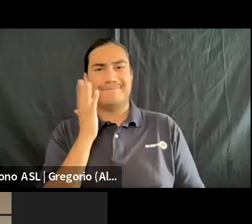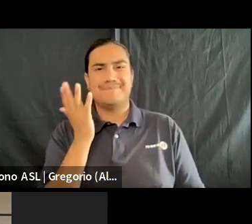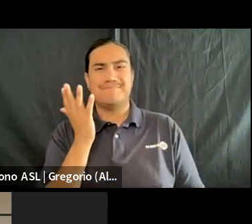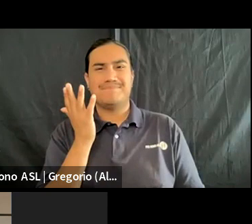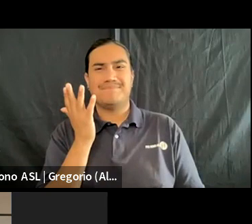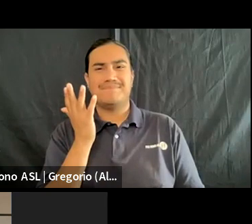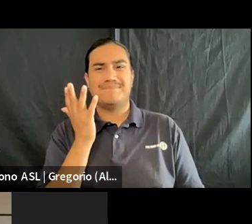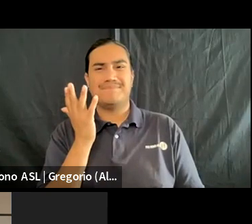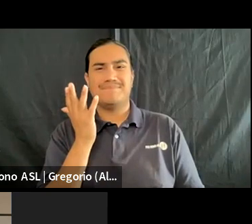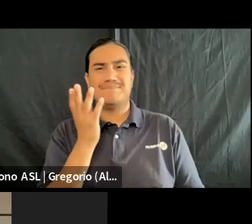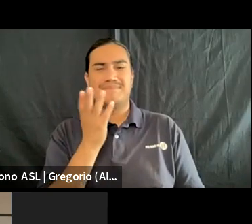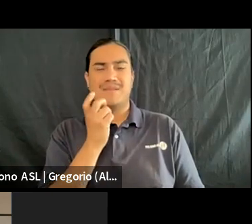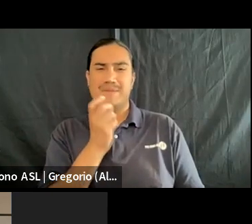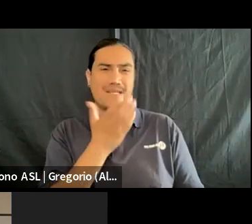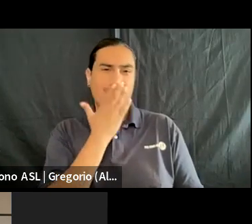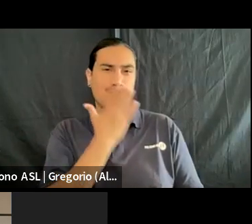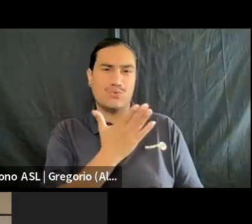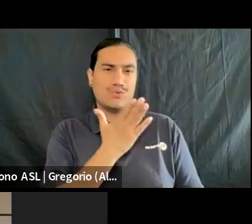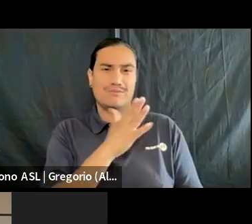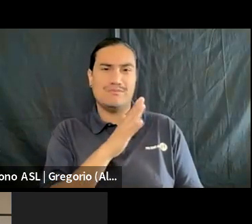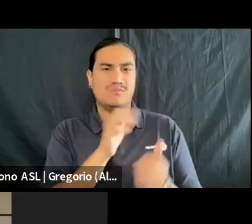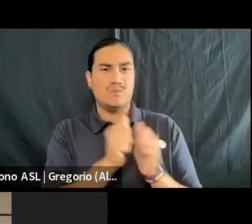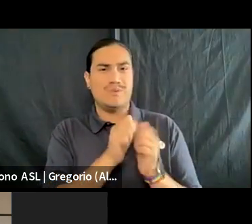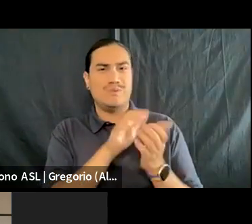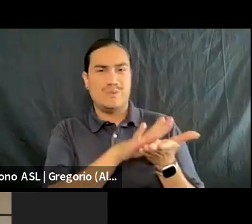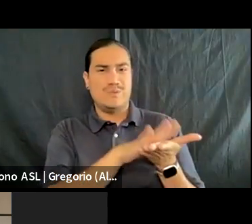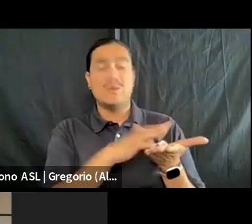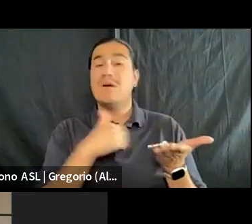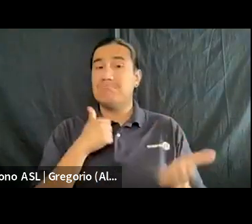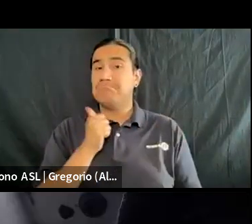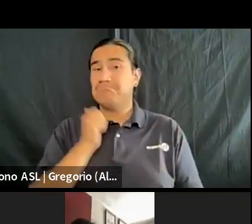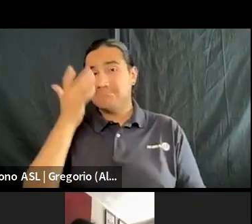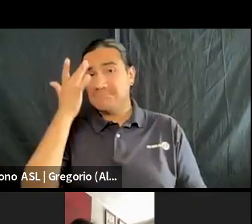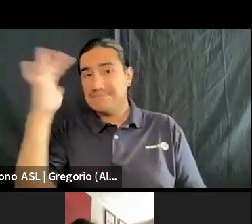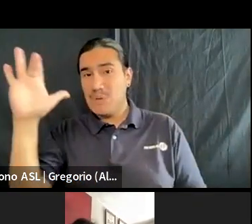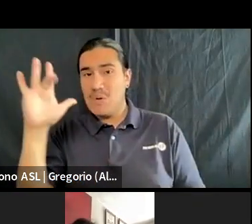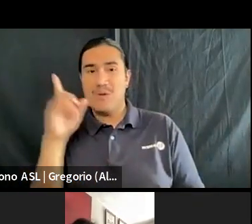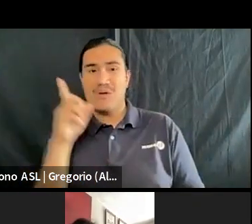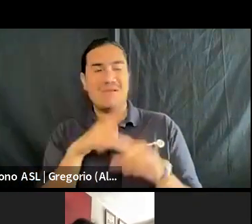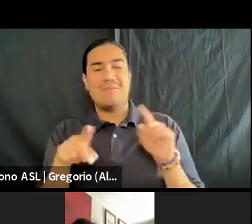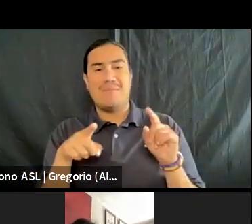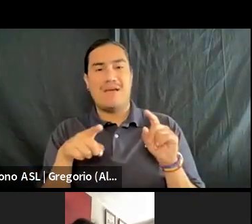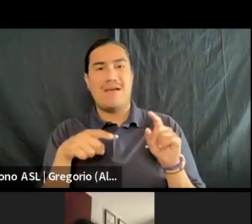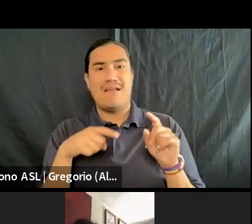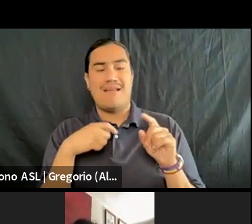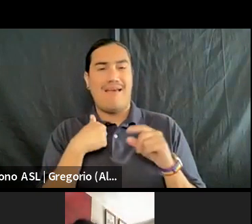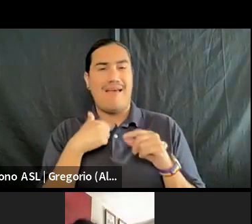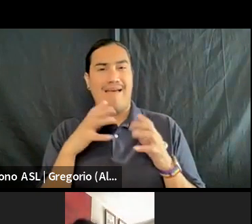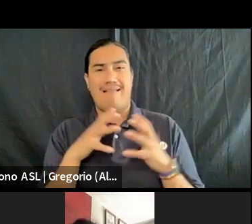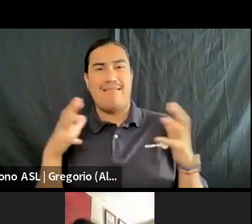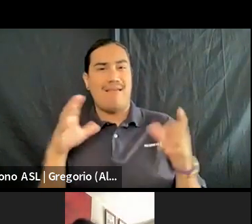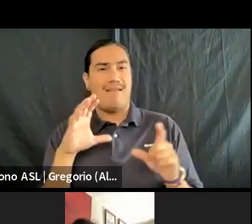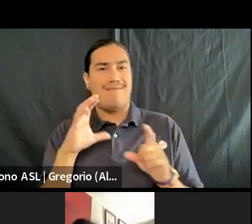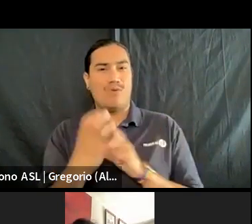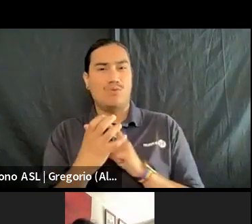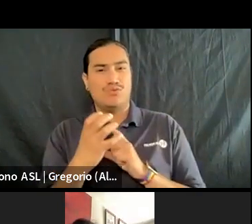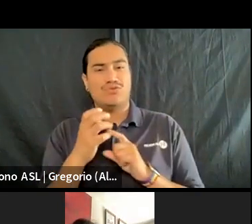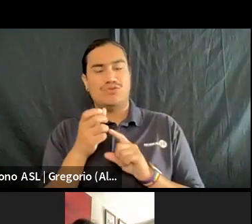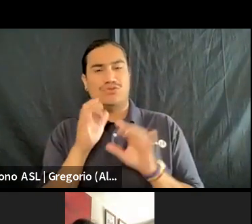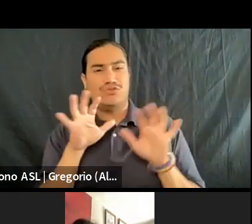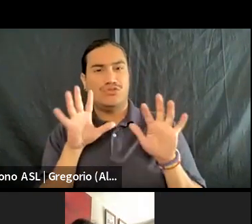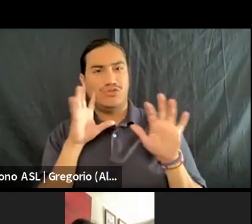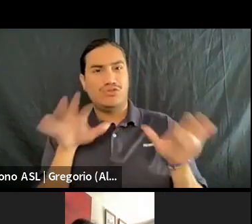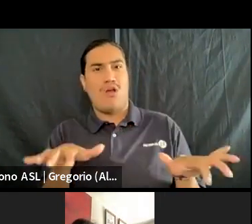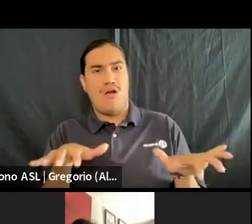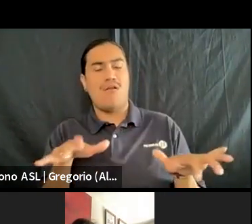I wasn't good in school. I was really smart, but I had gone through a culture shock when I came from Puerto Rico. I was